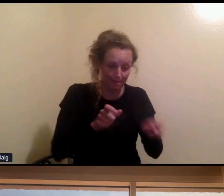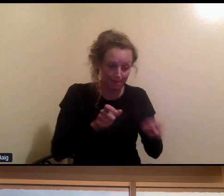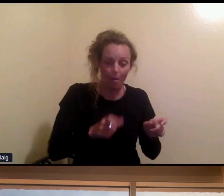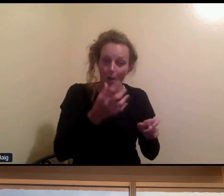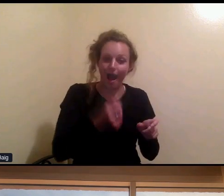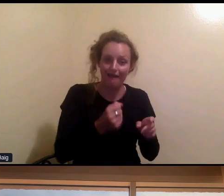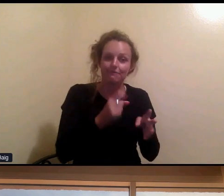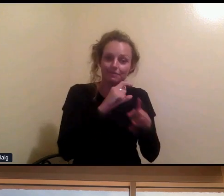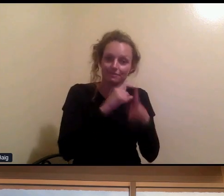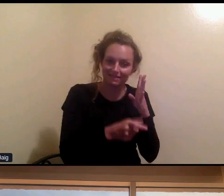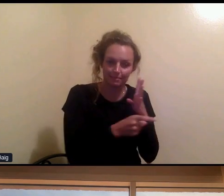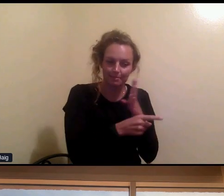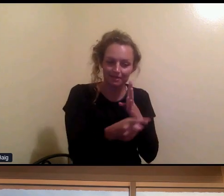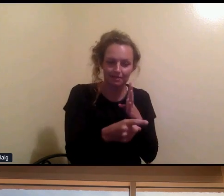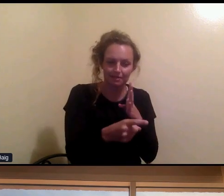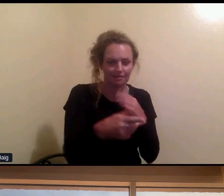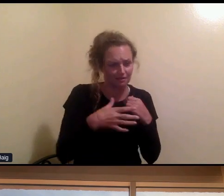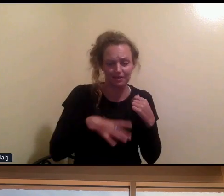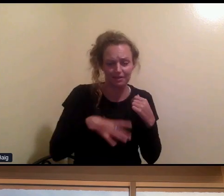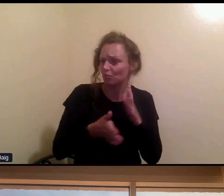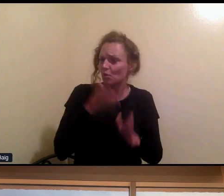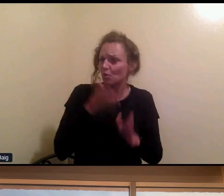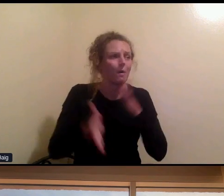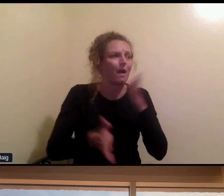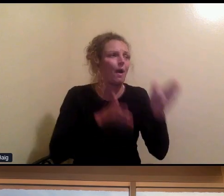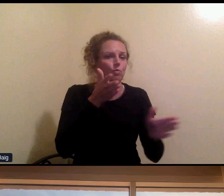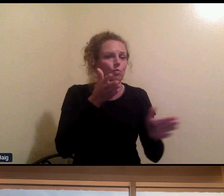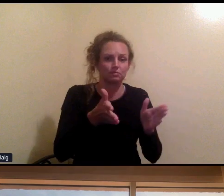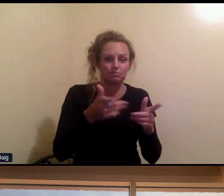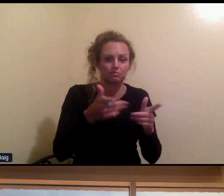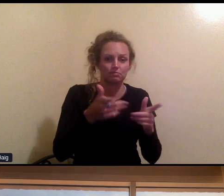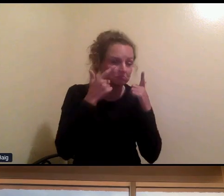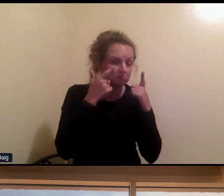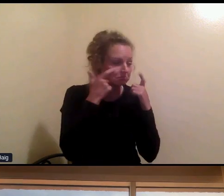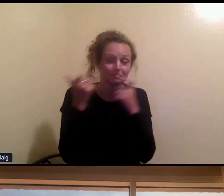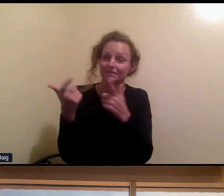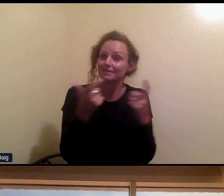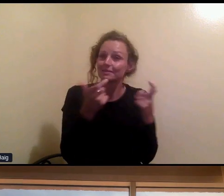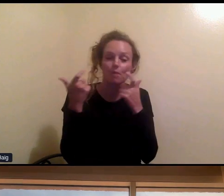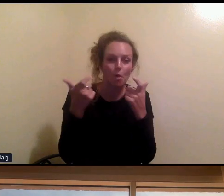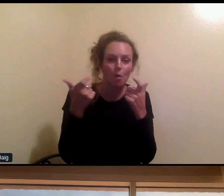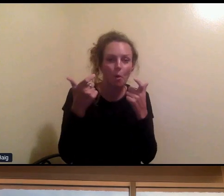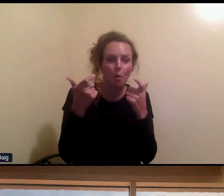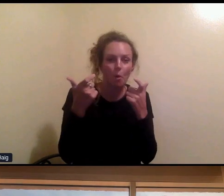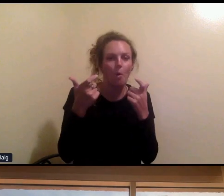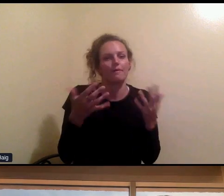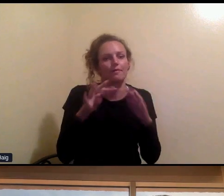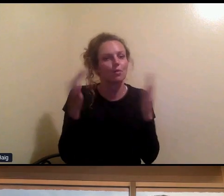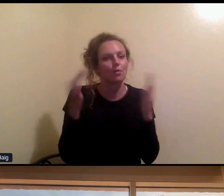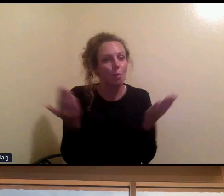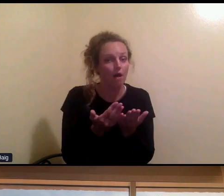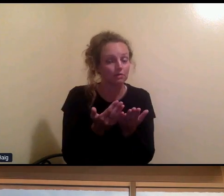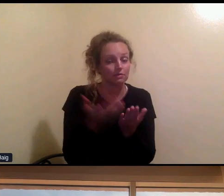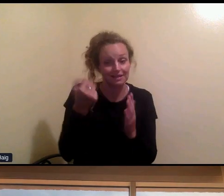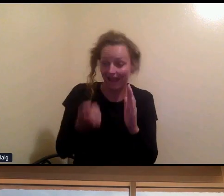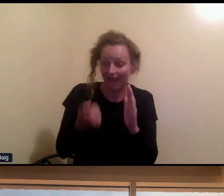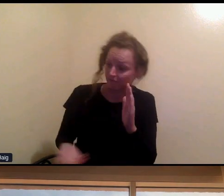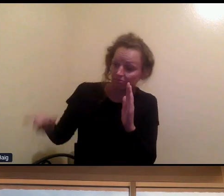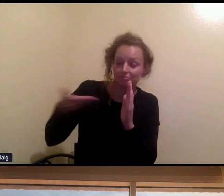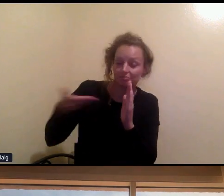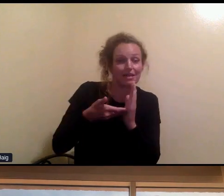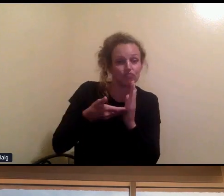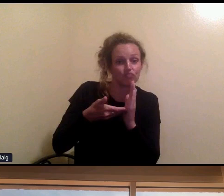out and explore the world with or without some type of assistive technology, but with the power and the knowledge